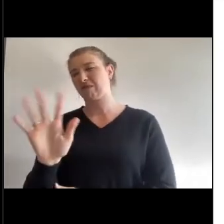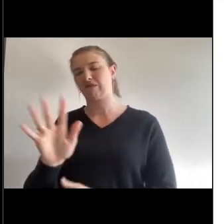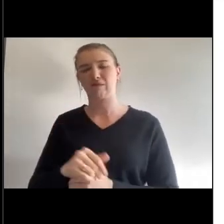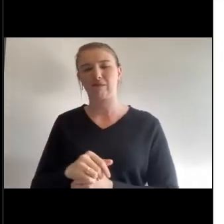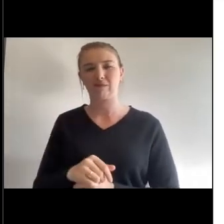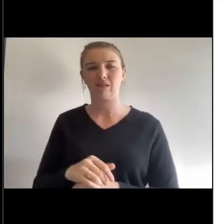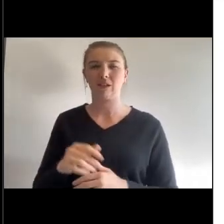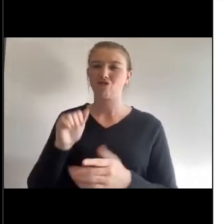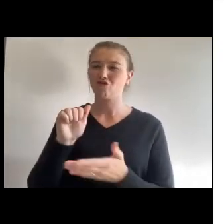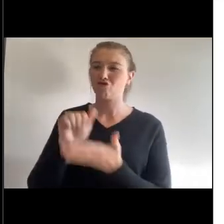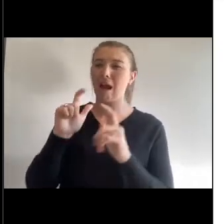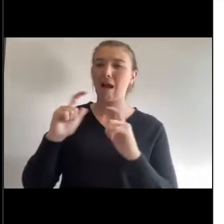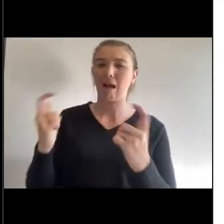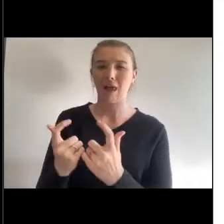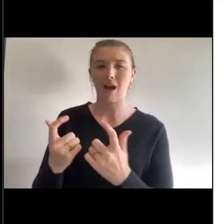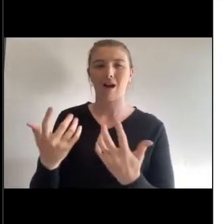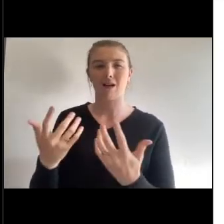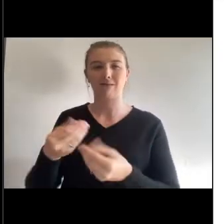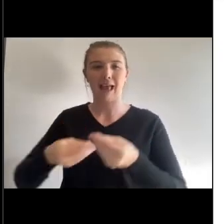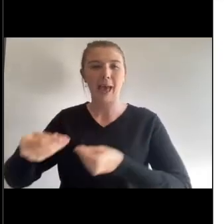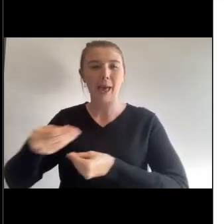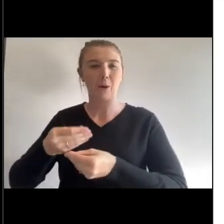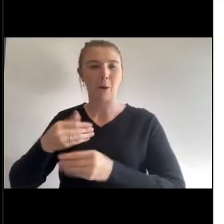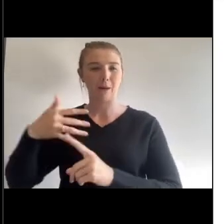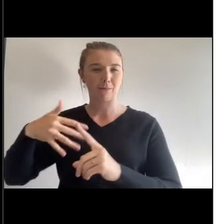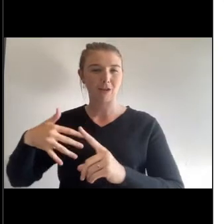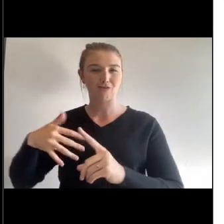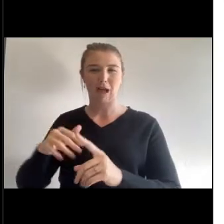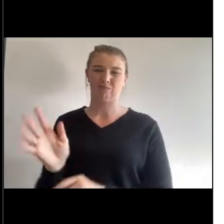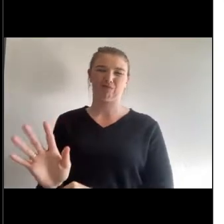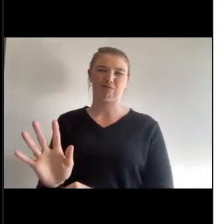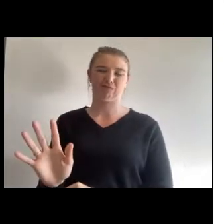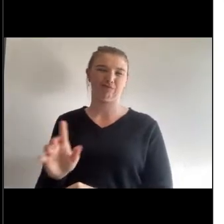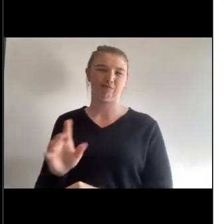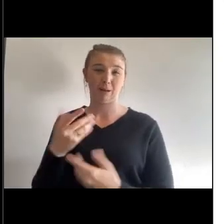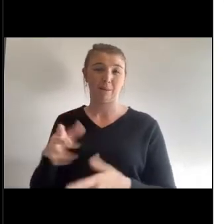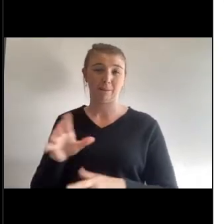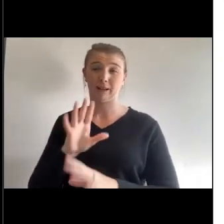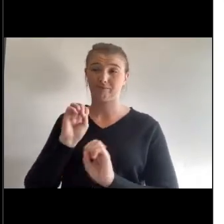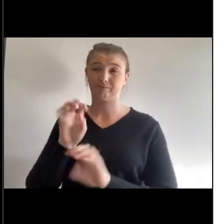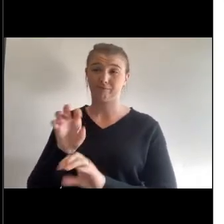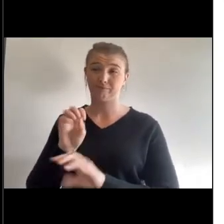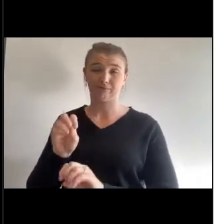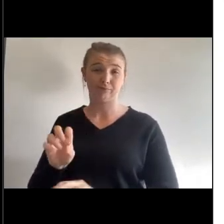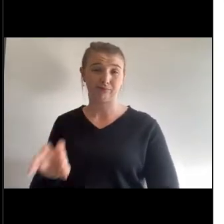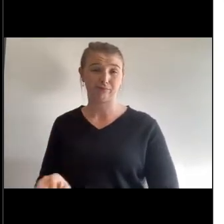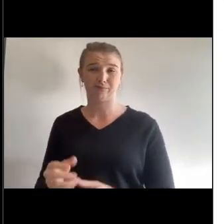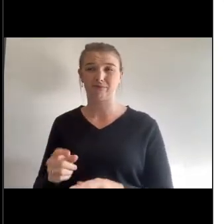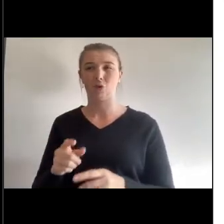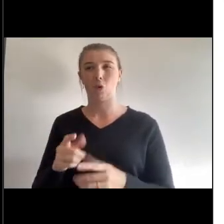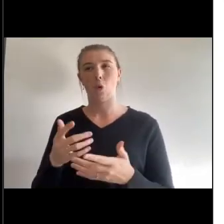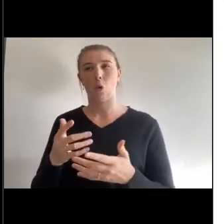class background, socioeconomic background. They didn't look and behave like a sort of proper chemist, if you like, whatever that